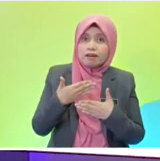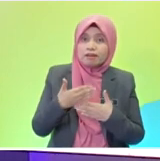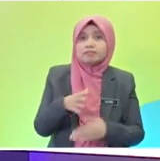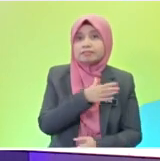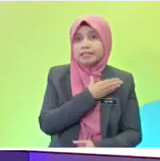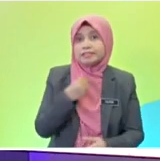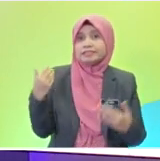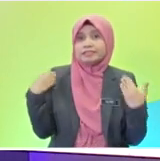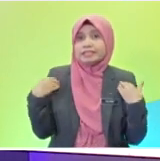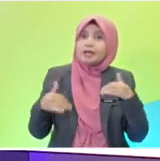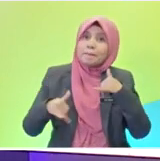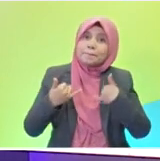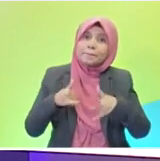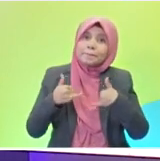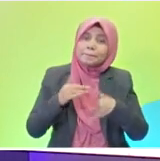games.